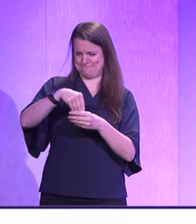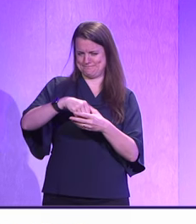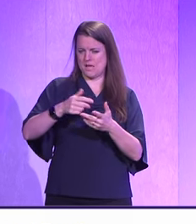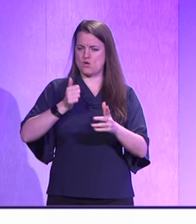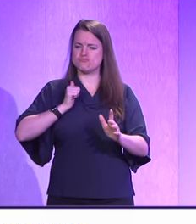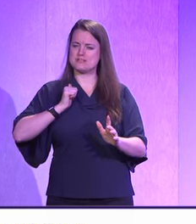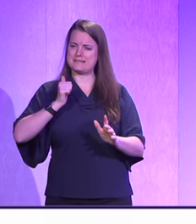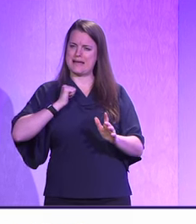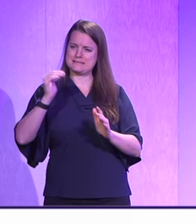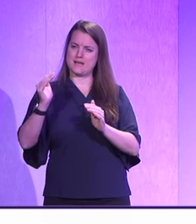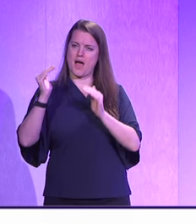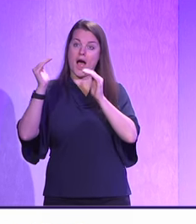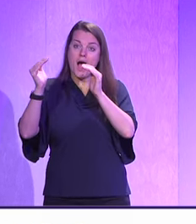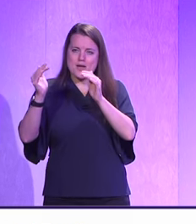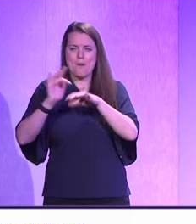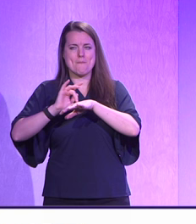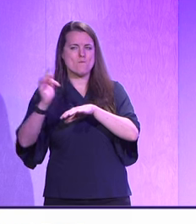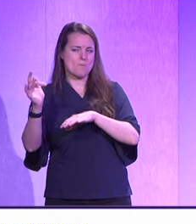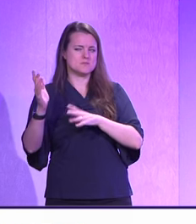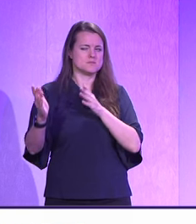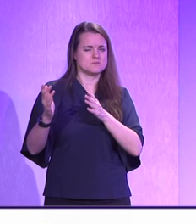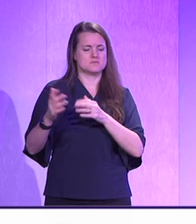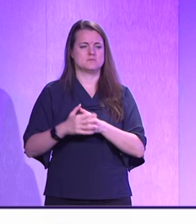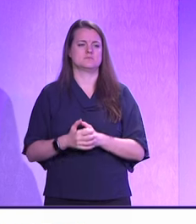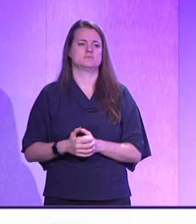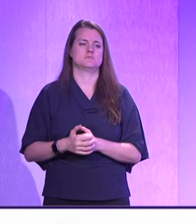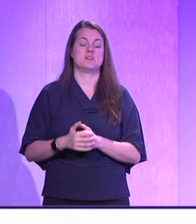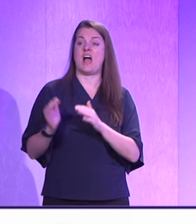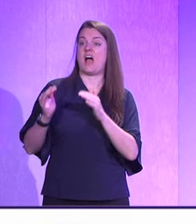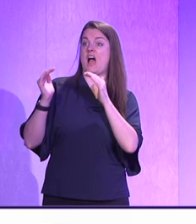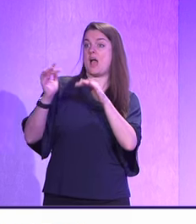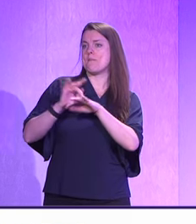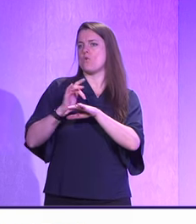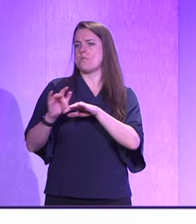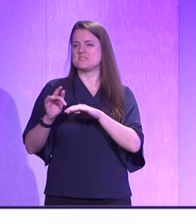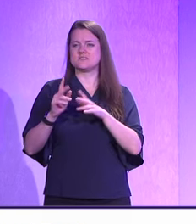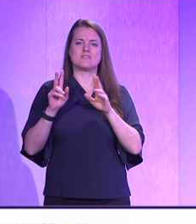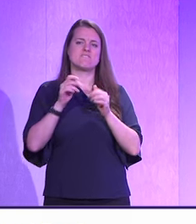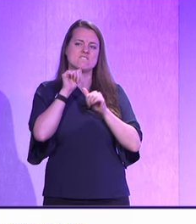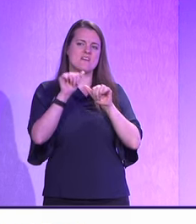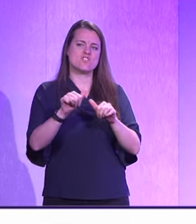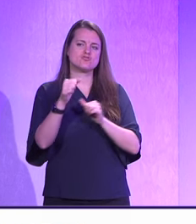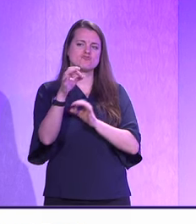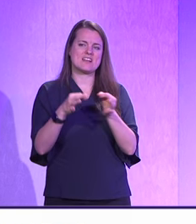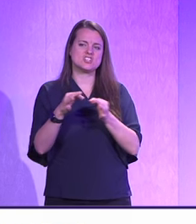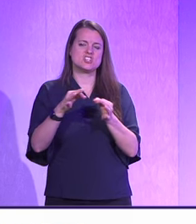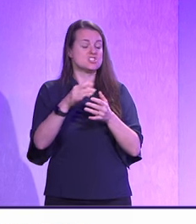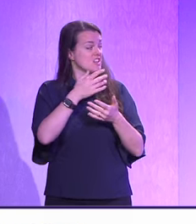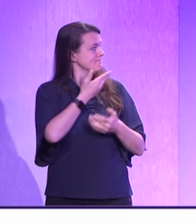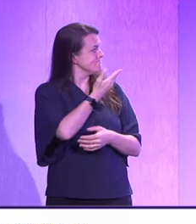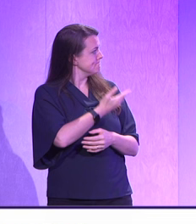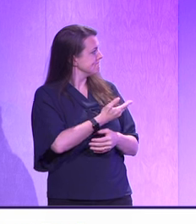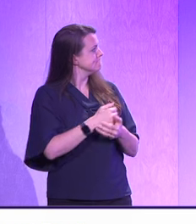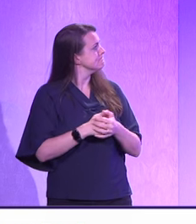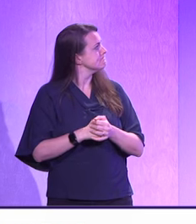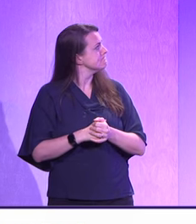predicts higher performance. High performance favor strategies that create community structures of both high and low